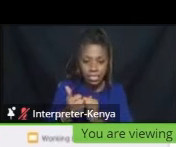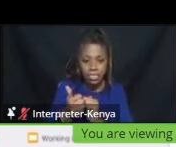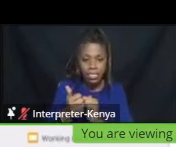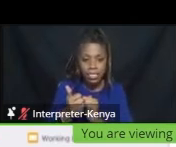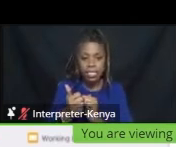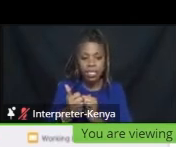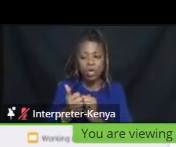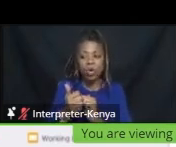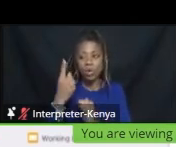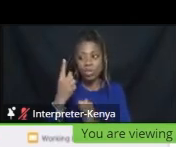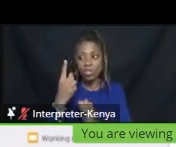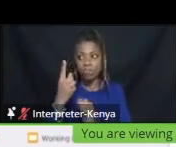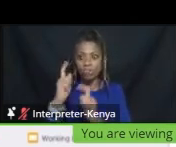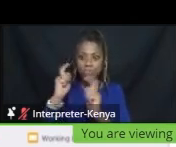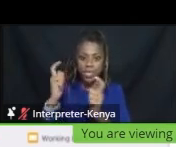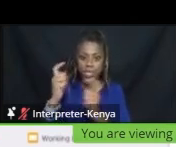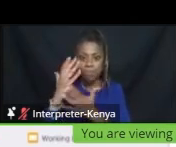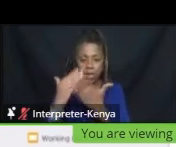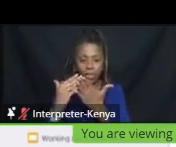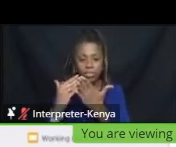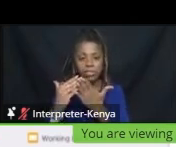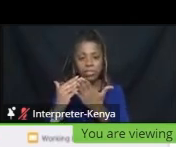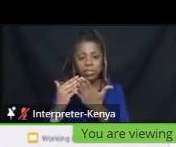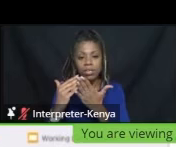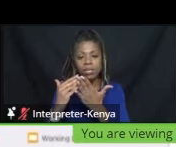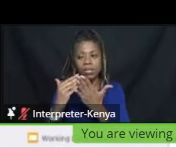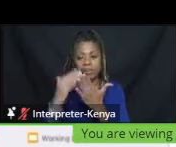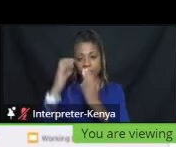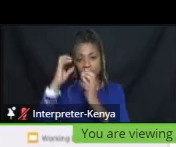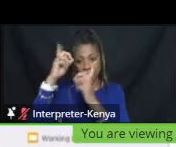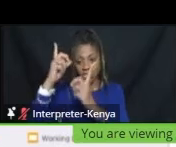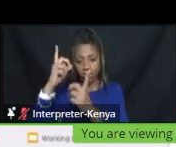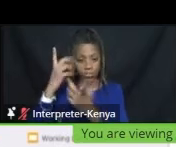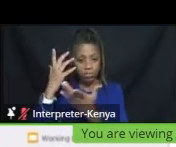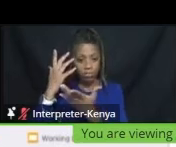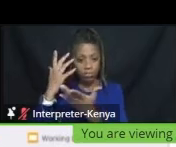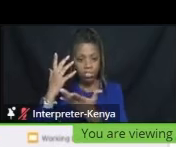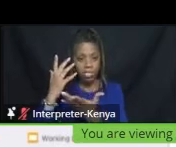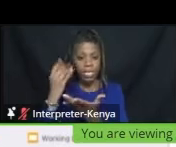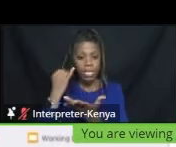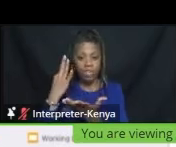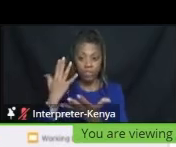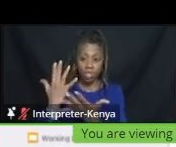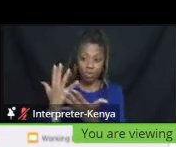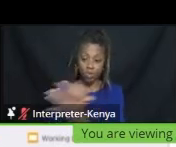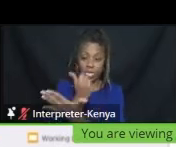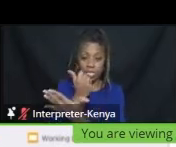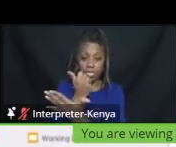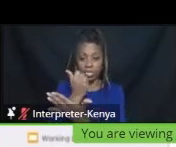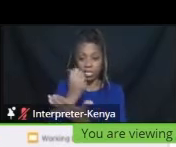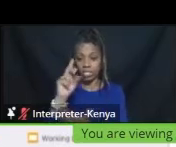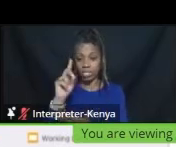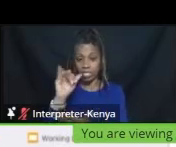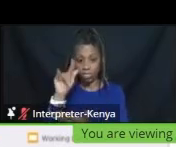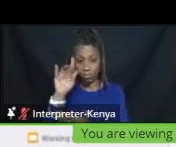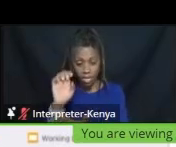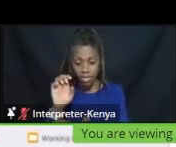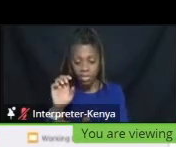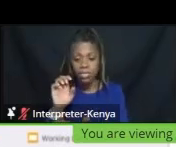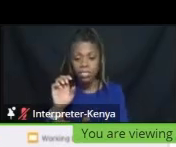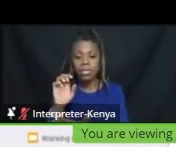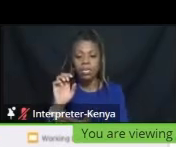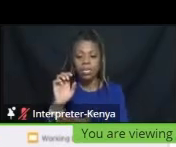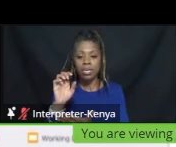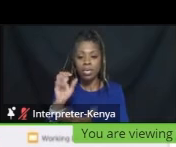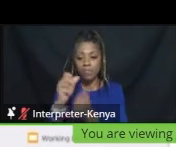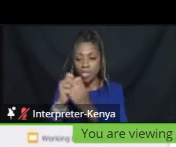of a contest is that ballot that kids get. If they win the debate, they want to know what helped them win the debate. If they lose